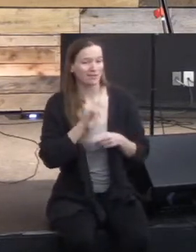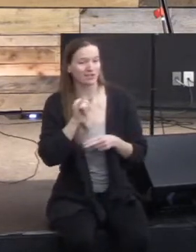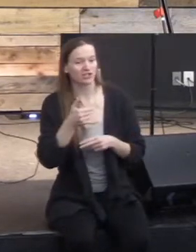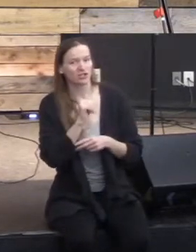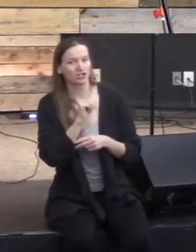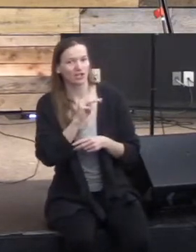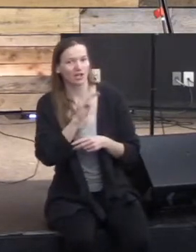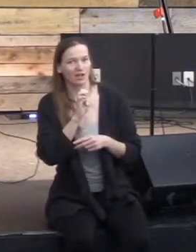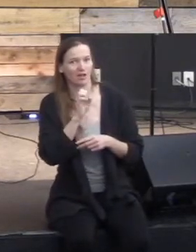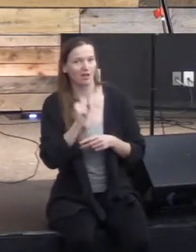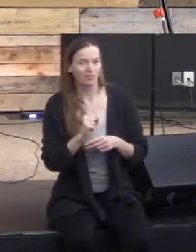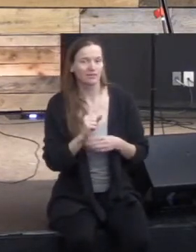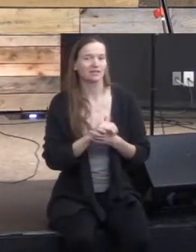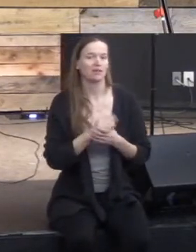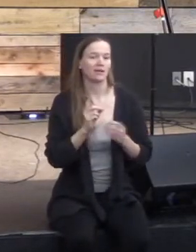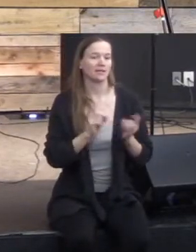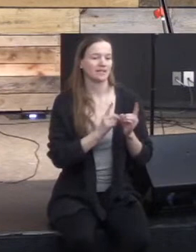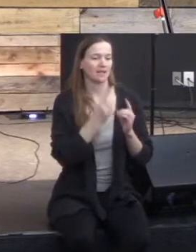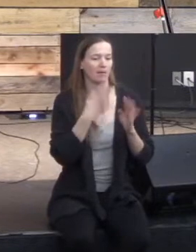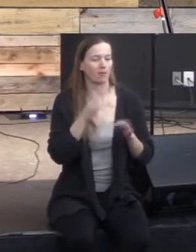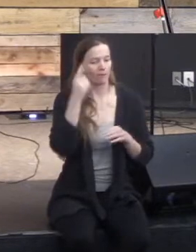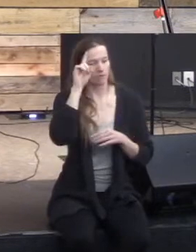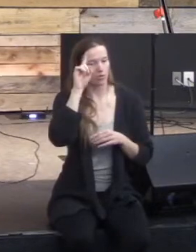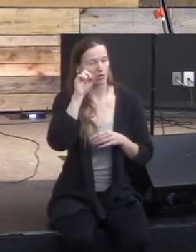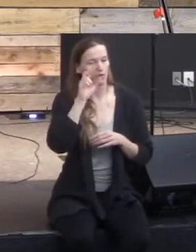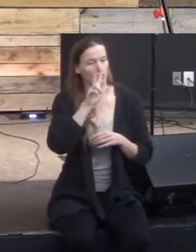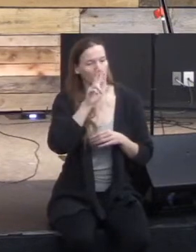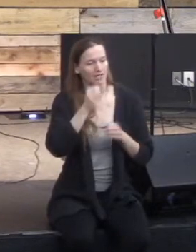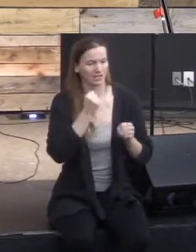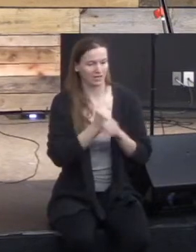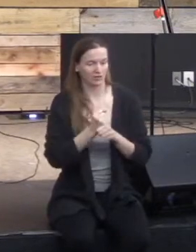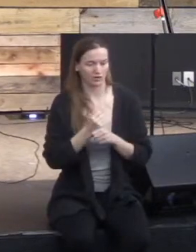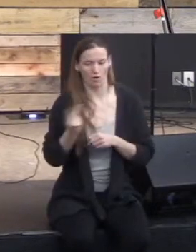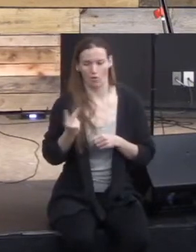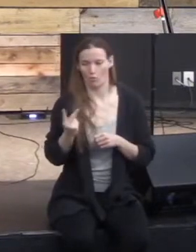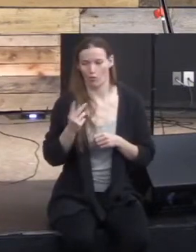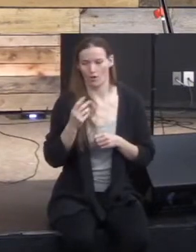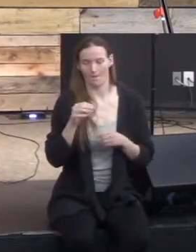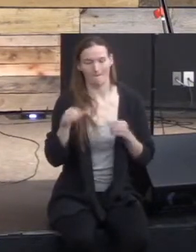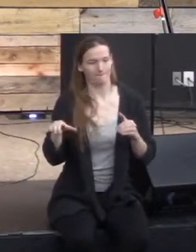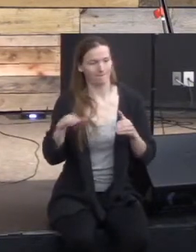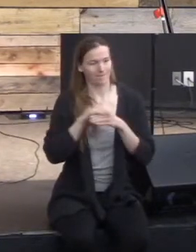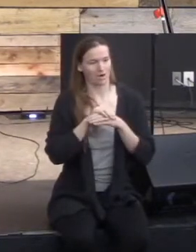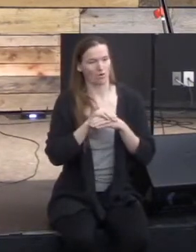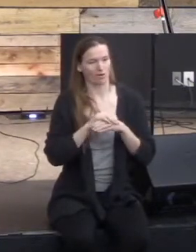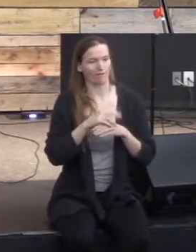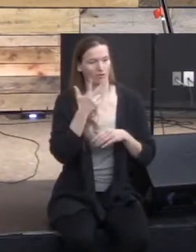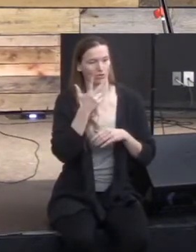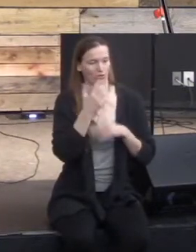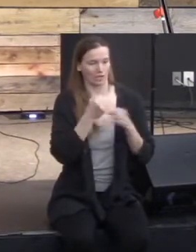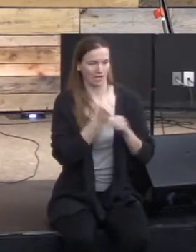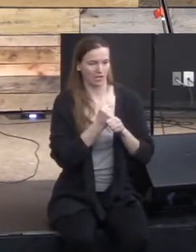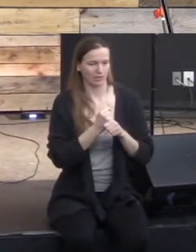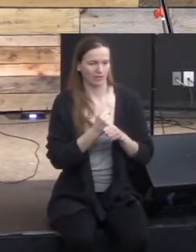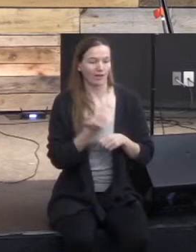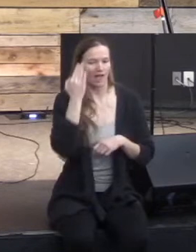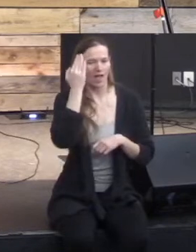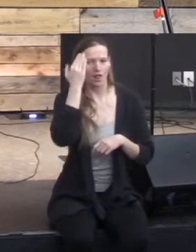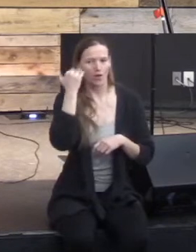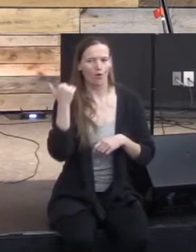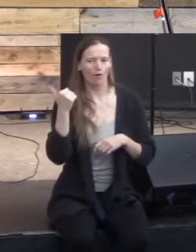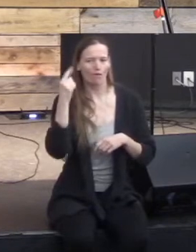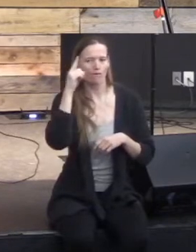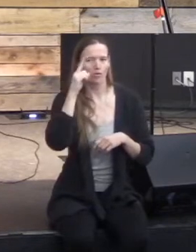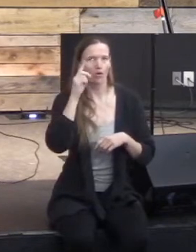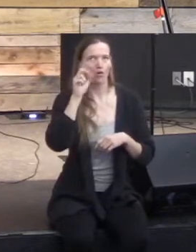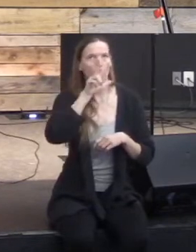disciple for 3 years. Myself and Kathy has been married for 3 years, although I've known her for 30 years. So when